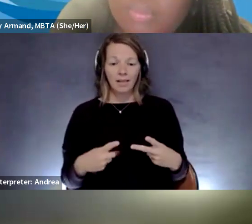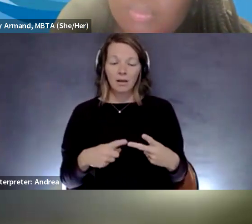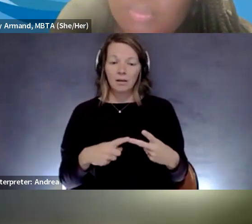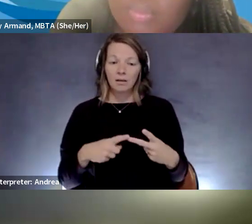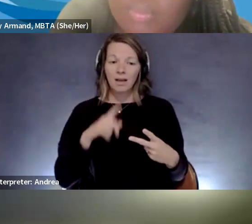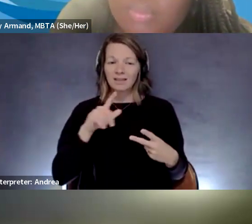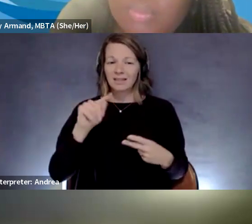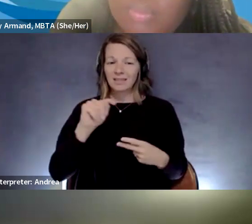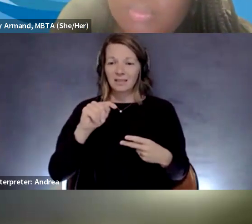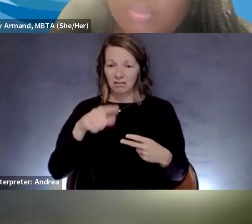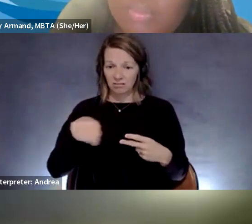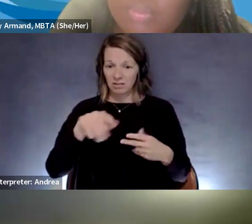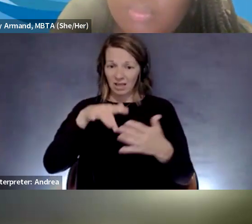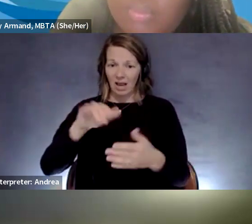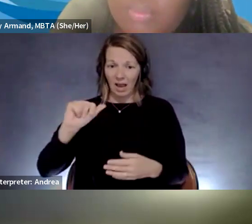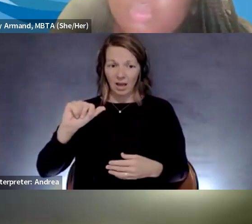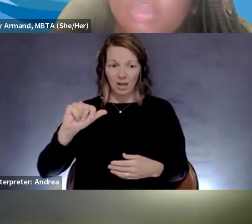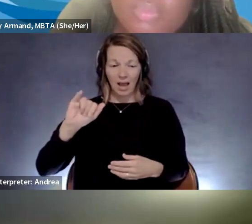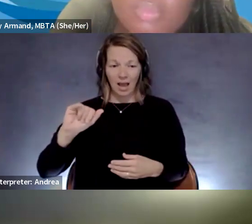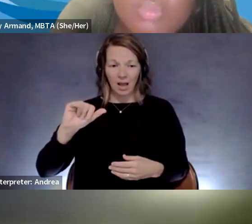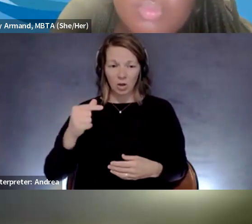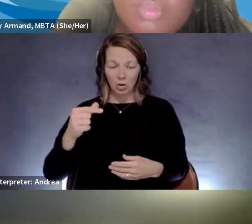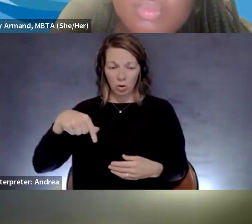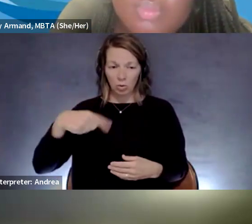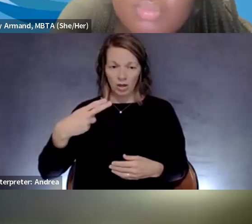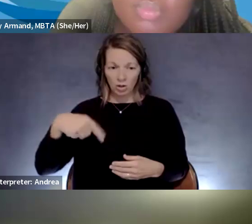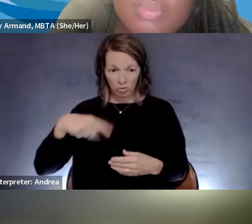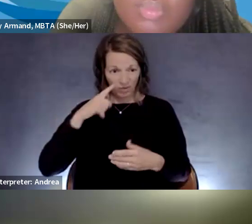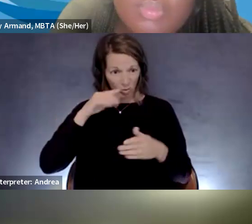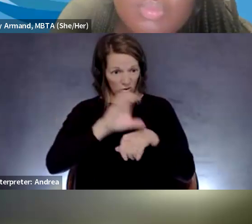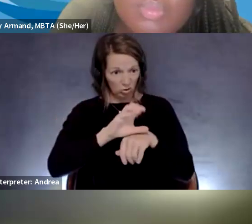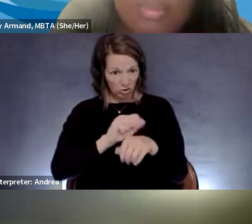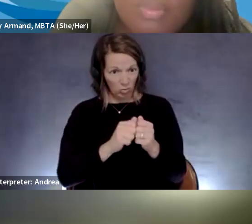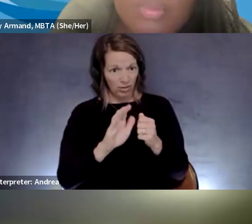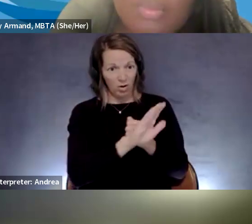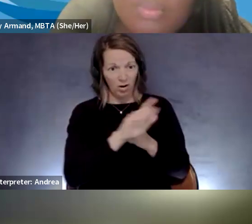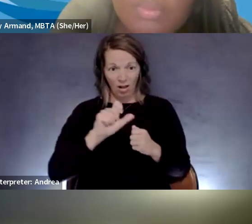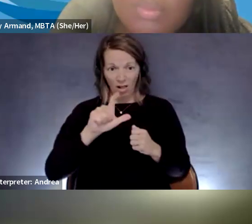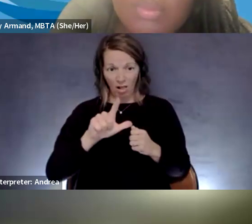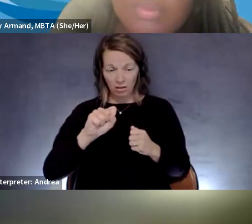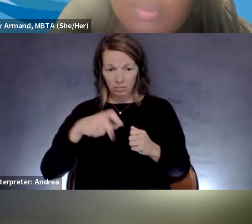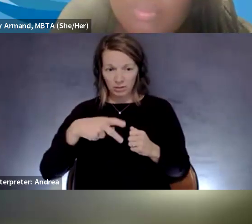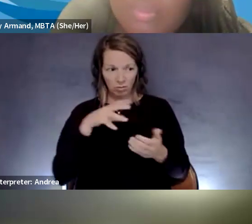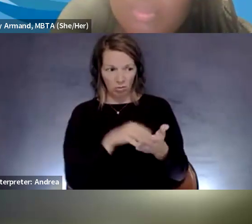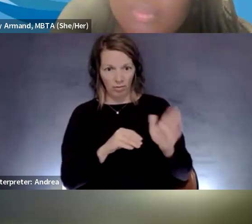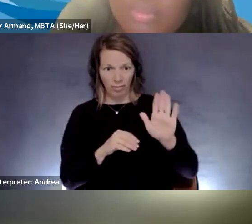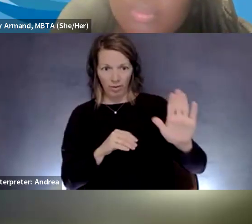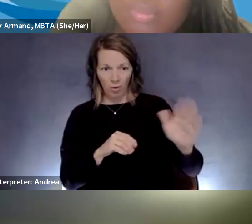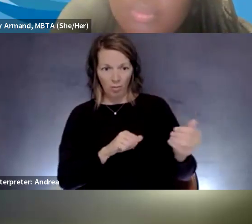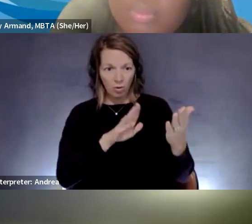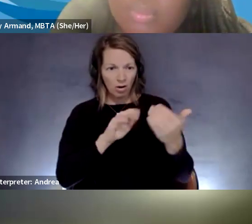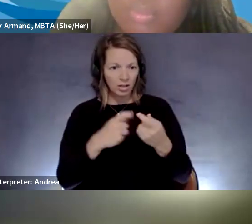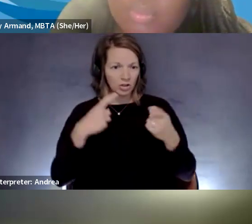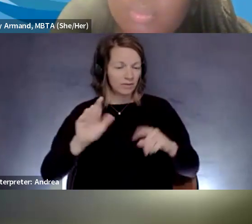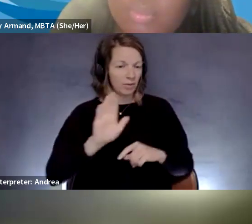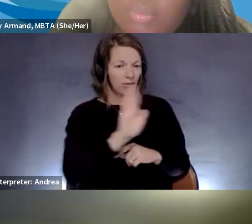T studied IQHQ's RAM plan or consulted with IQHQ's LSP to learn how they were able to achieve